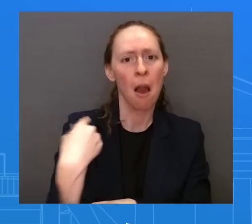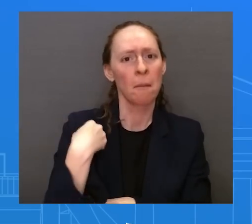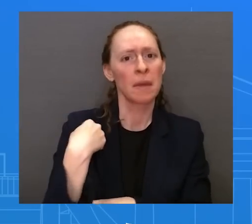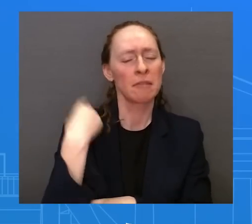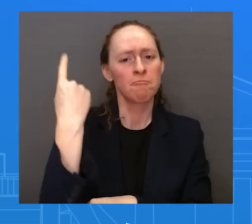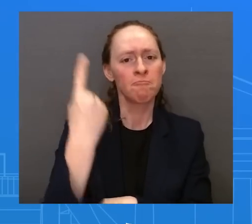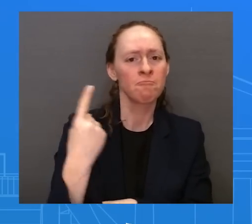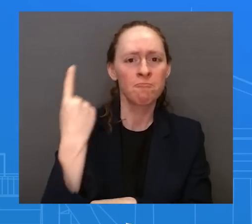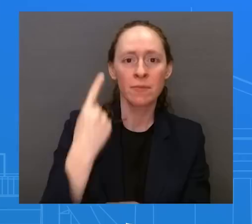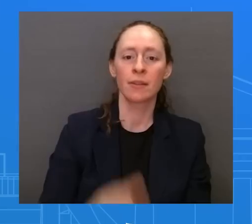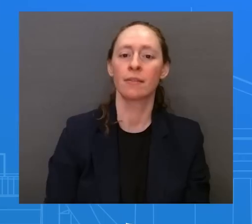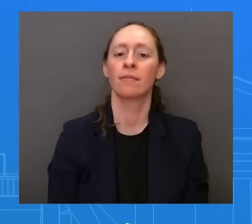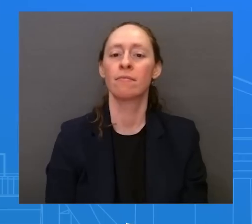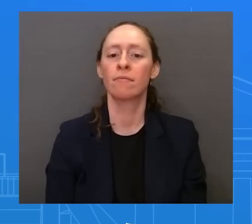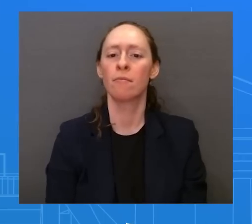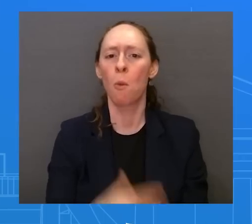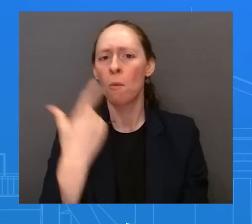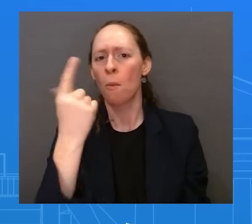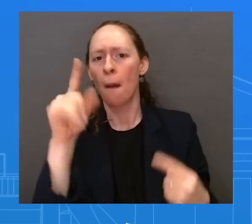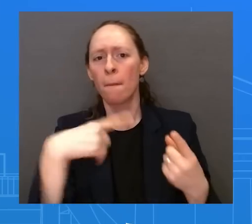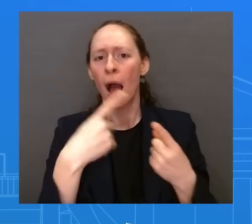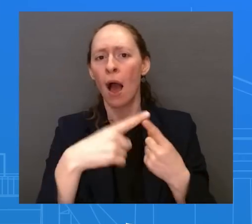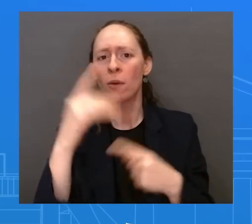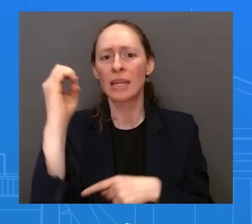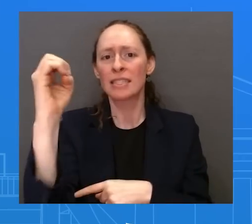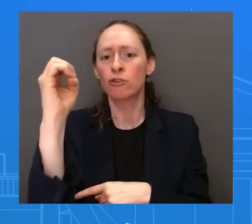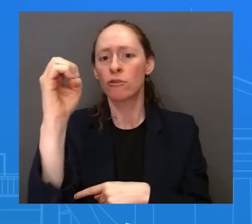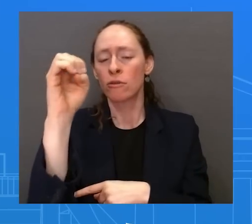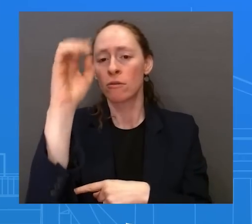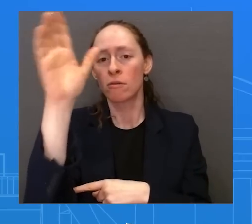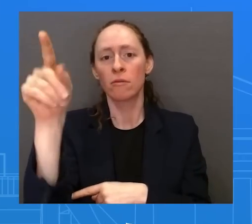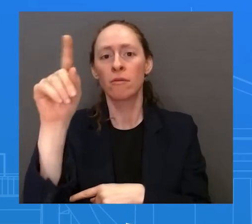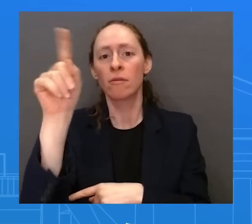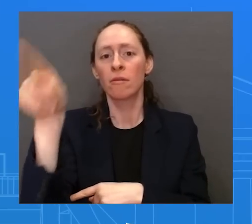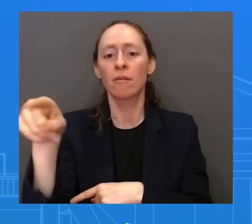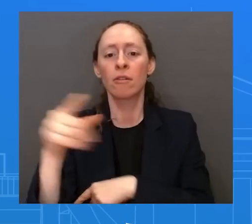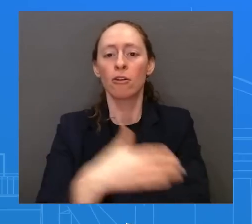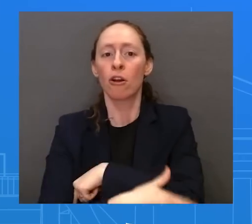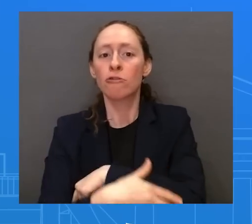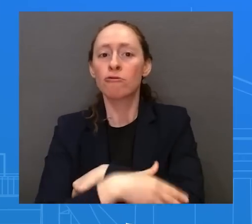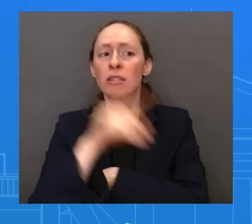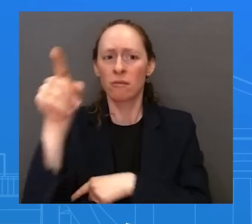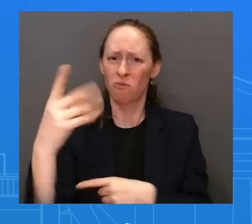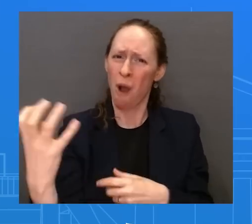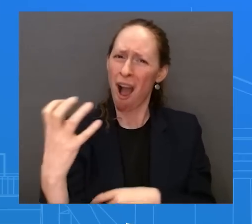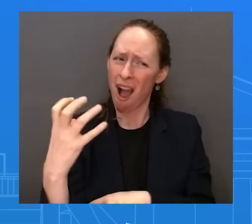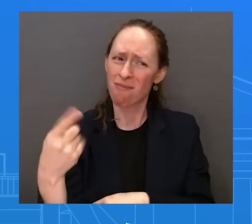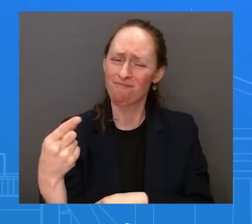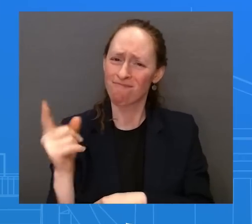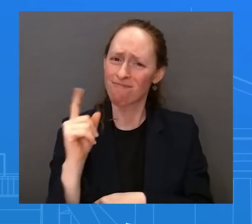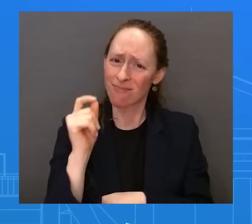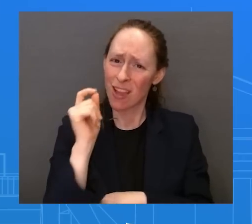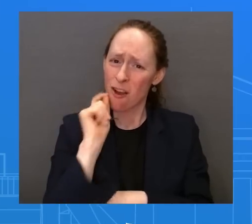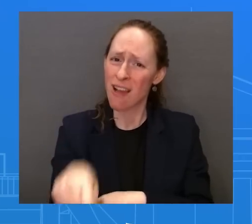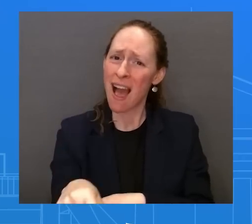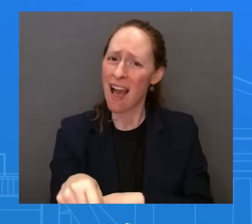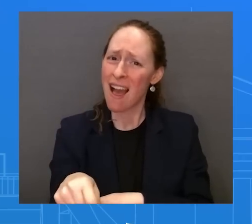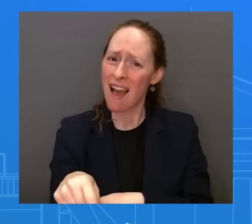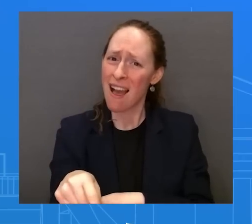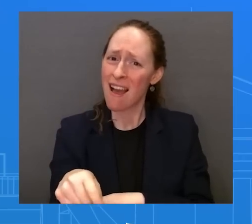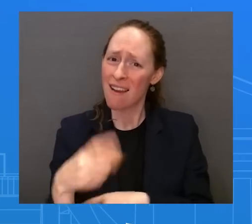citizenship uh to Nato membership uh is the US is President Biden opposed to that idea